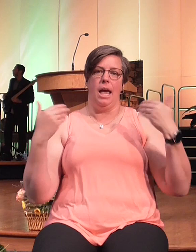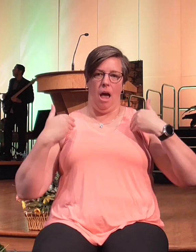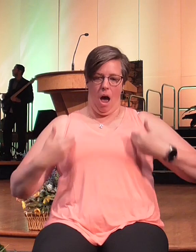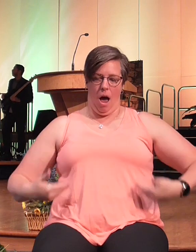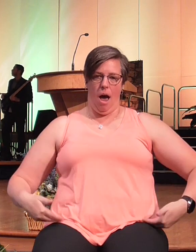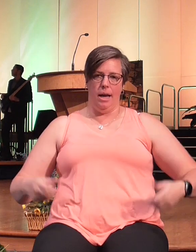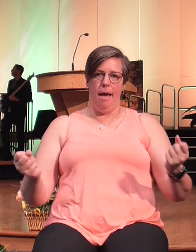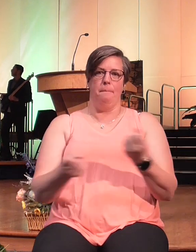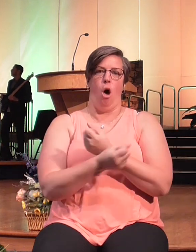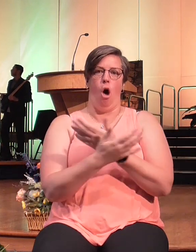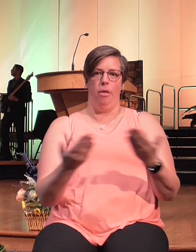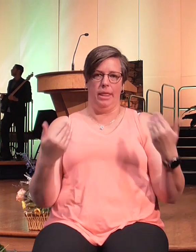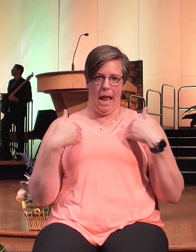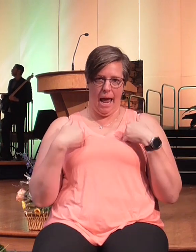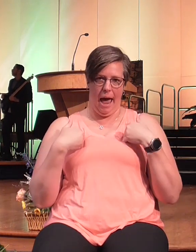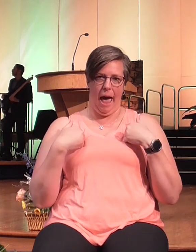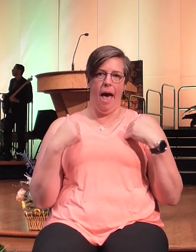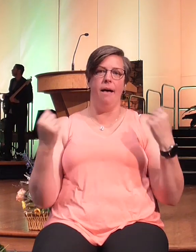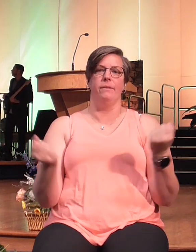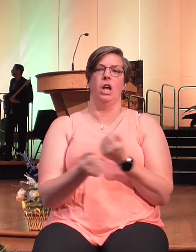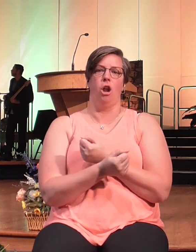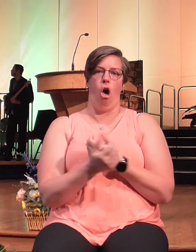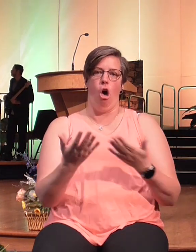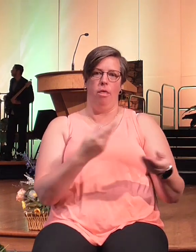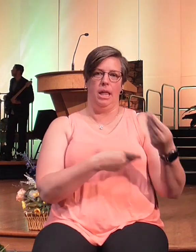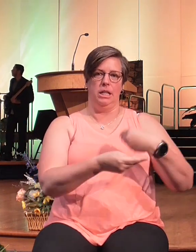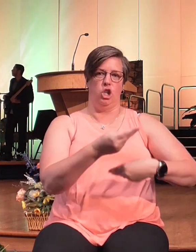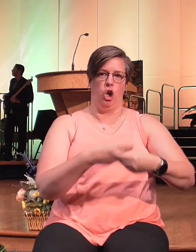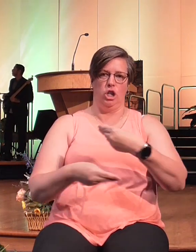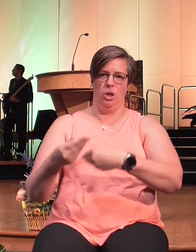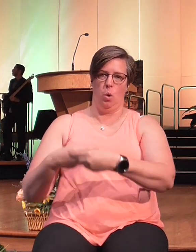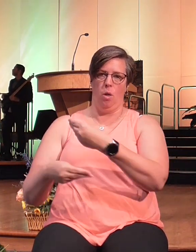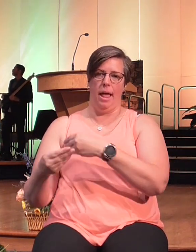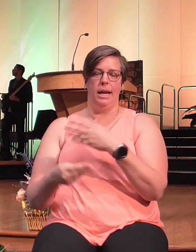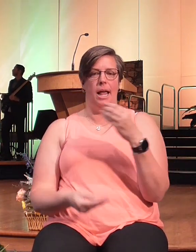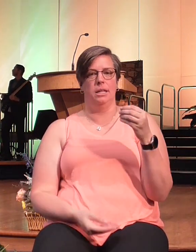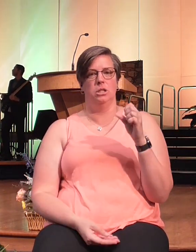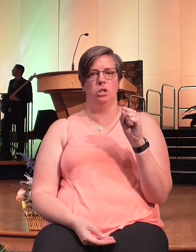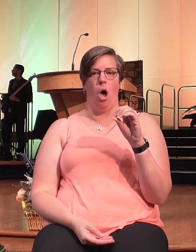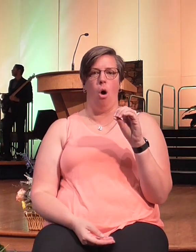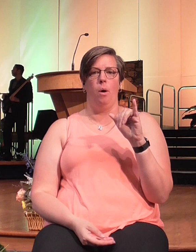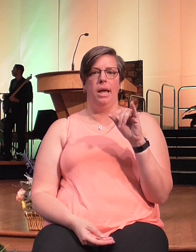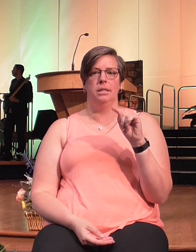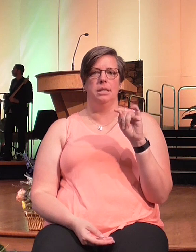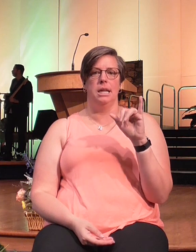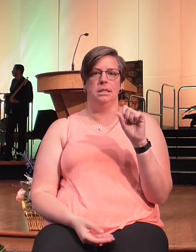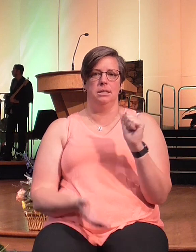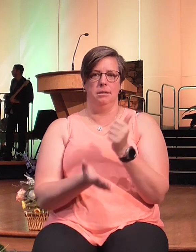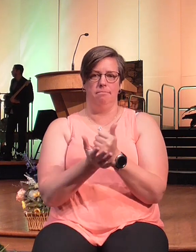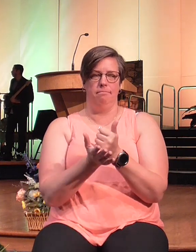am, all that I have, and all that I circulate. And so it is.